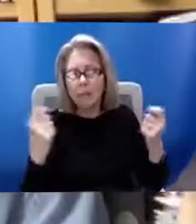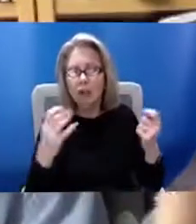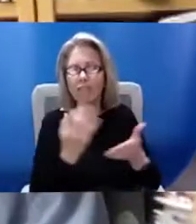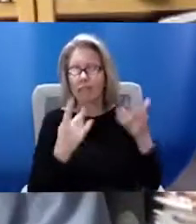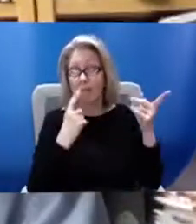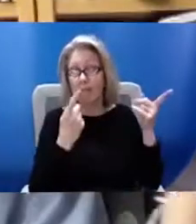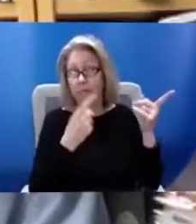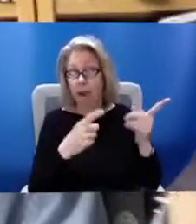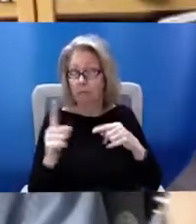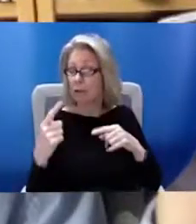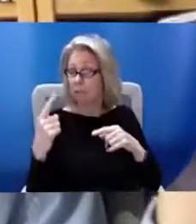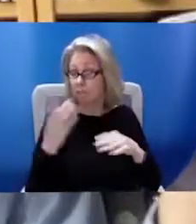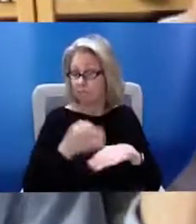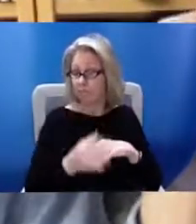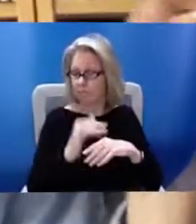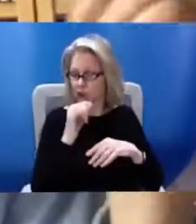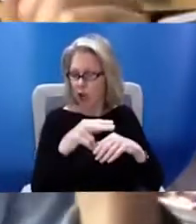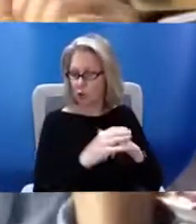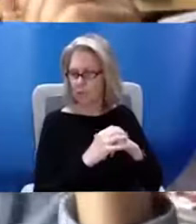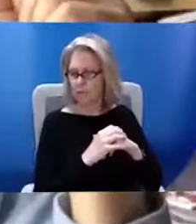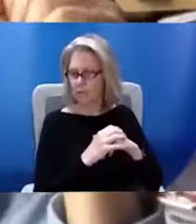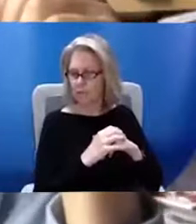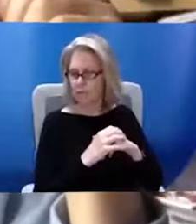the Zapatista rebellion that happened in 1st of January.